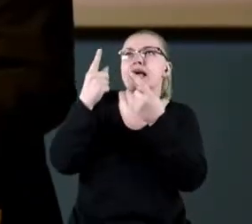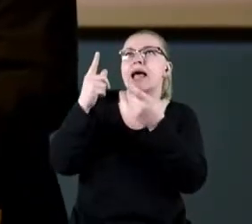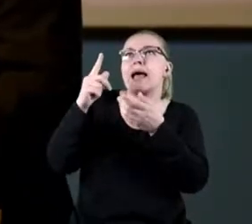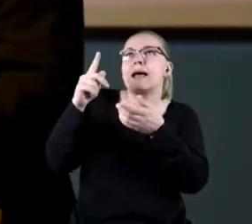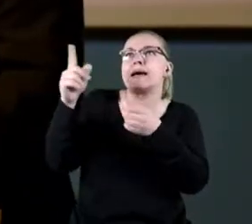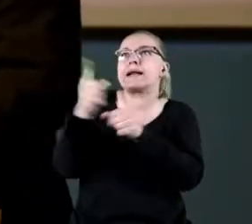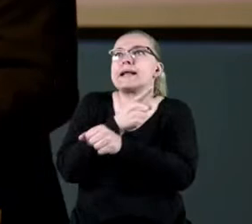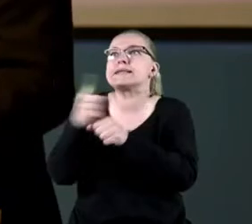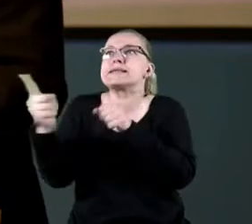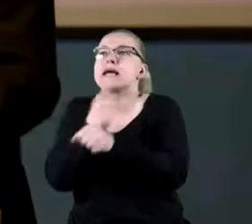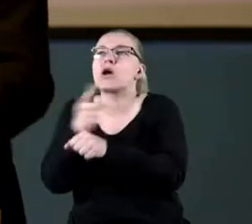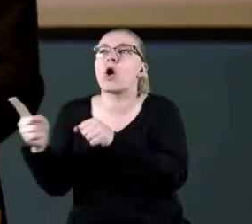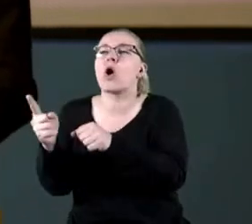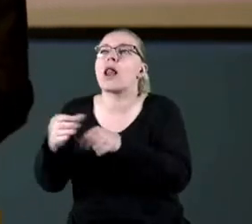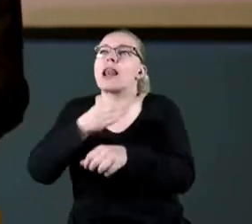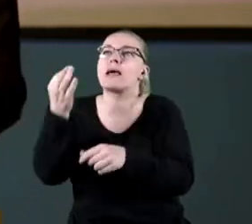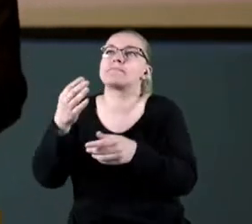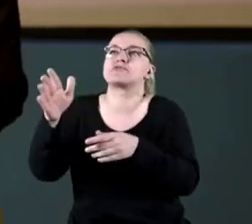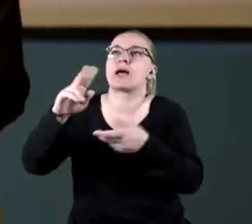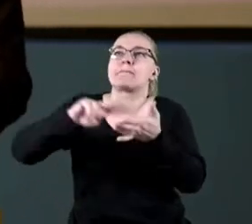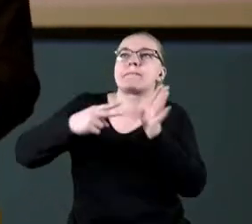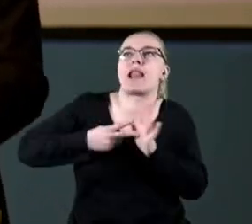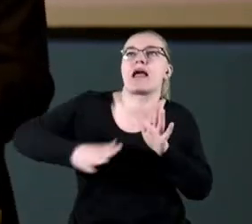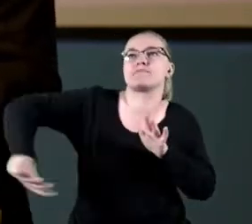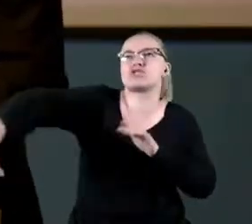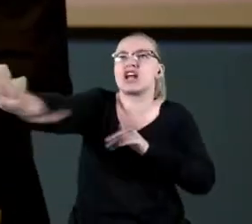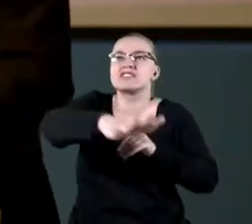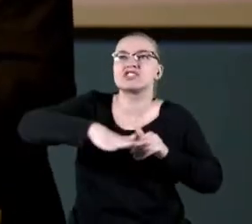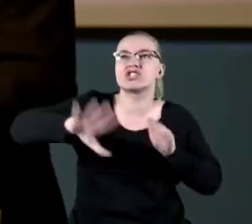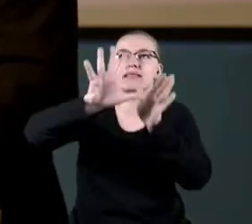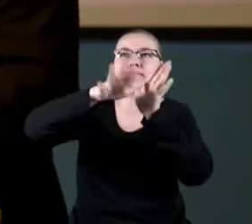through better spatial planning